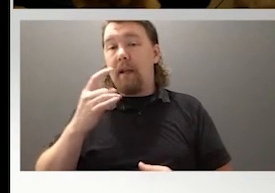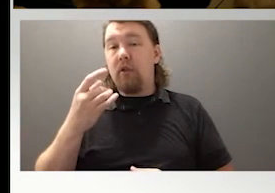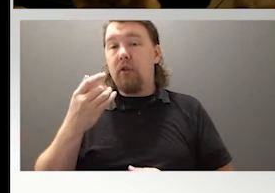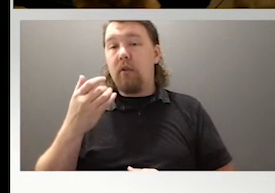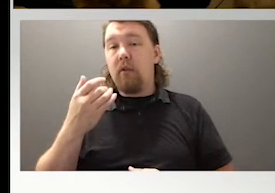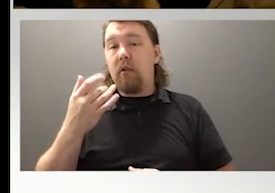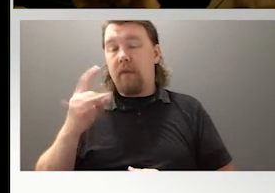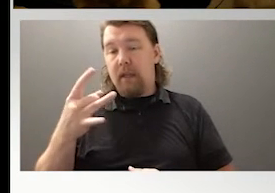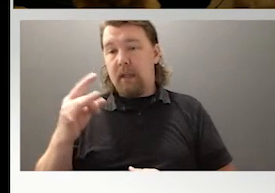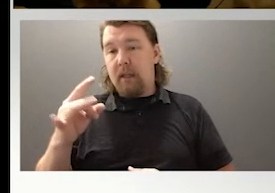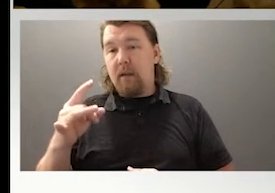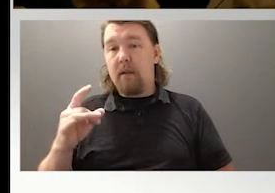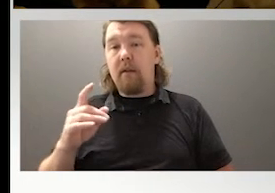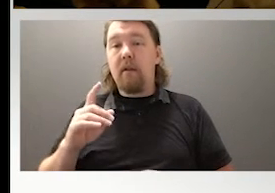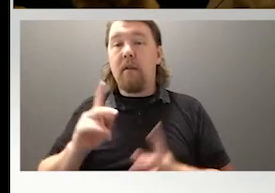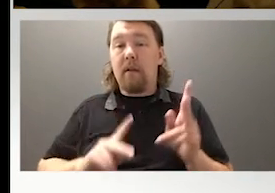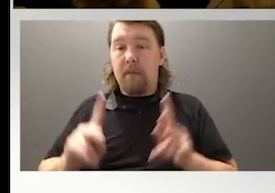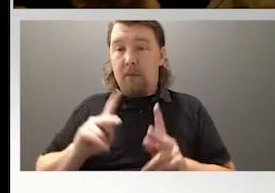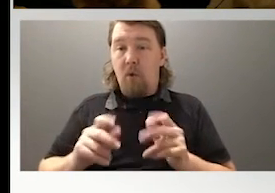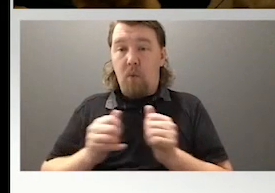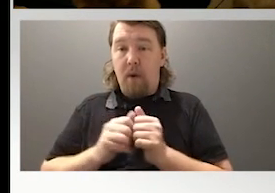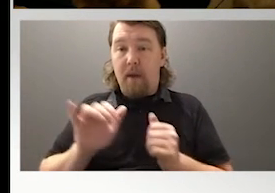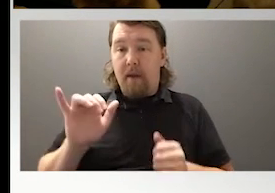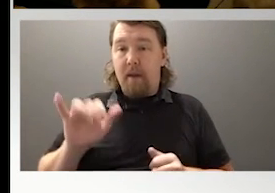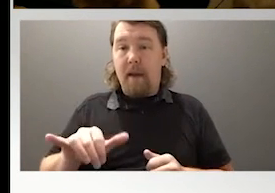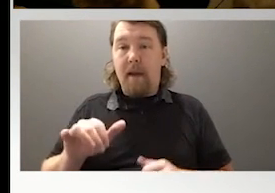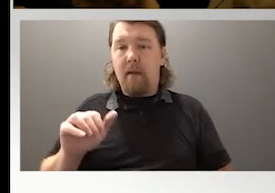18. Individuals with spina bifida